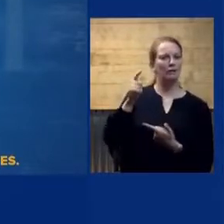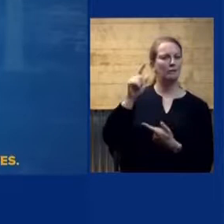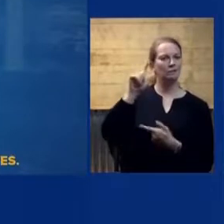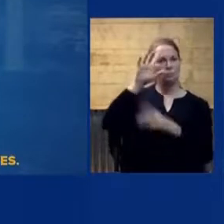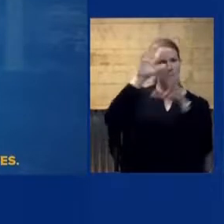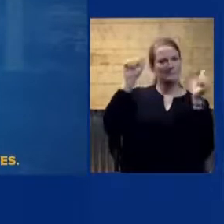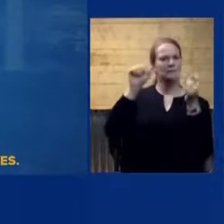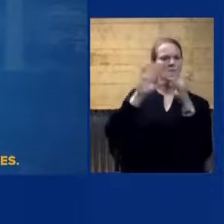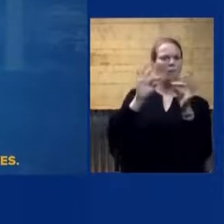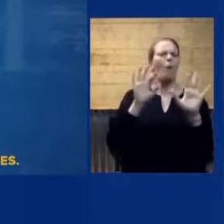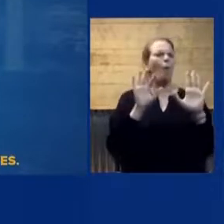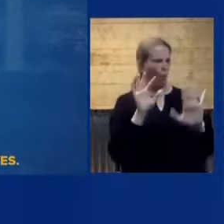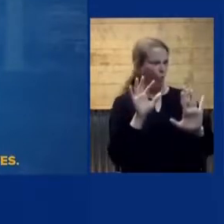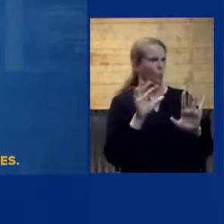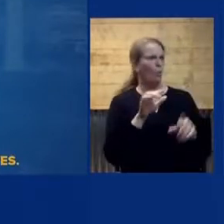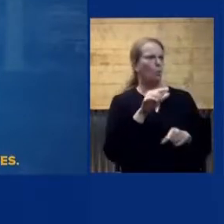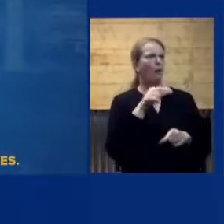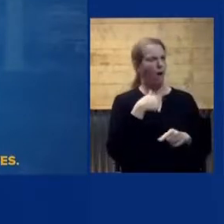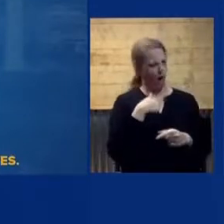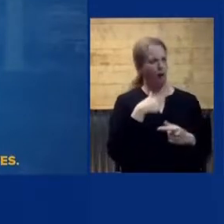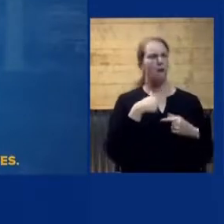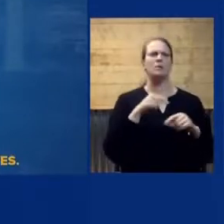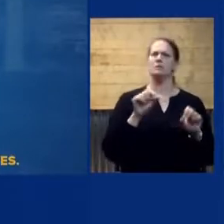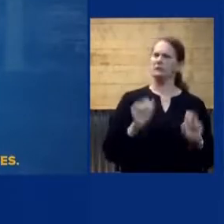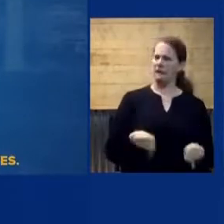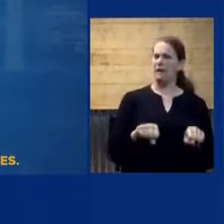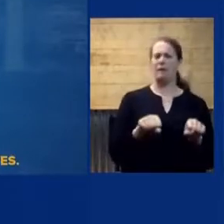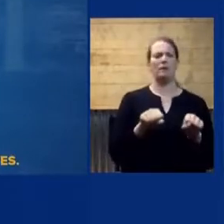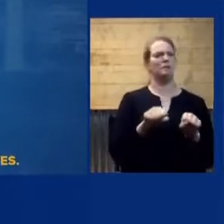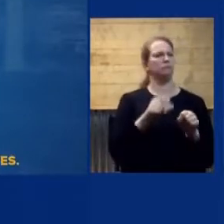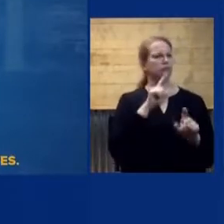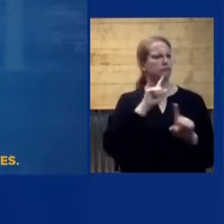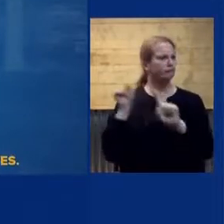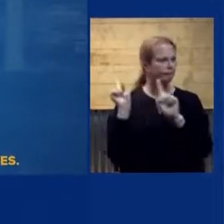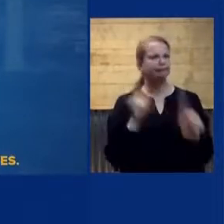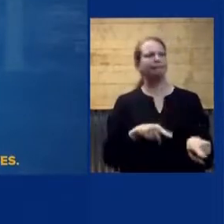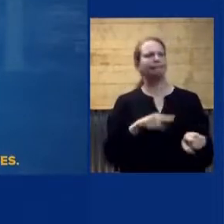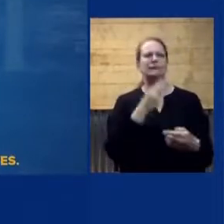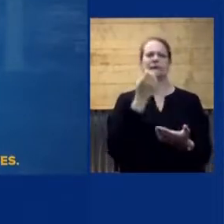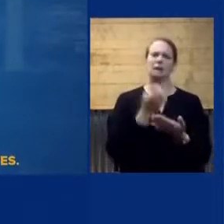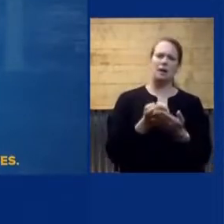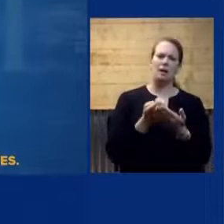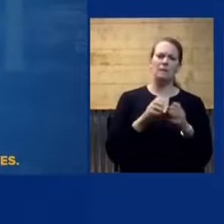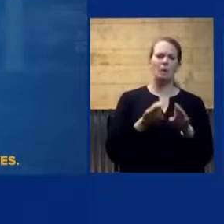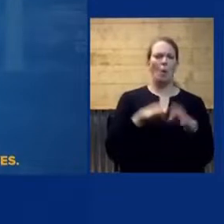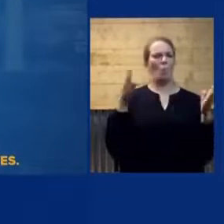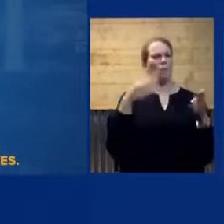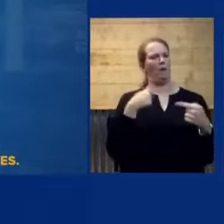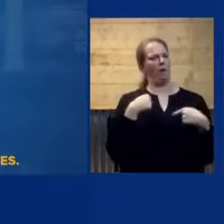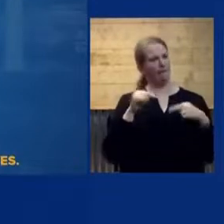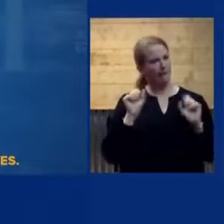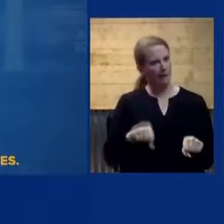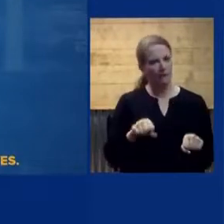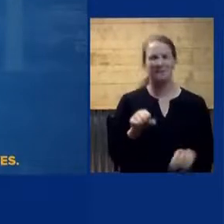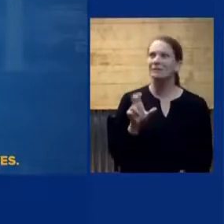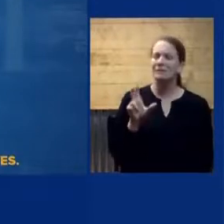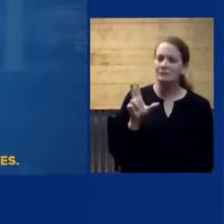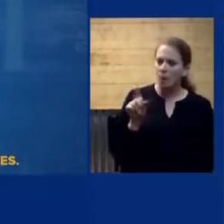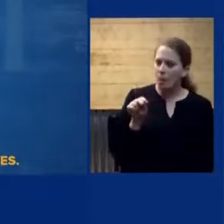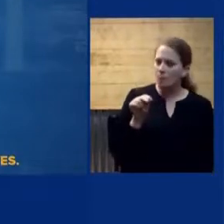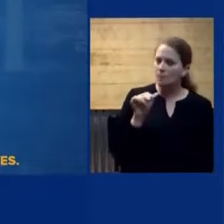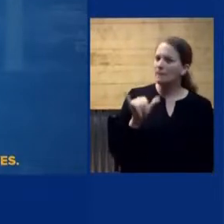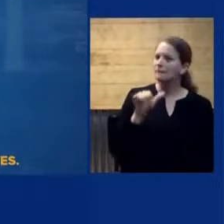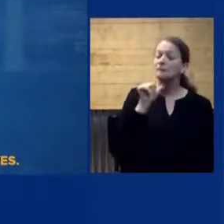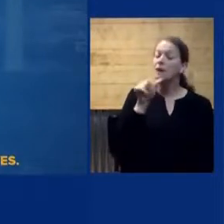authority to reopen the economies, and I'm going to order a reopening of the economies. No, not true,